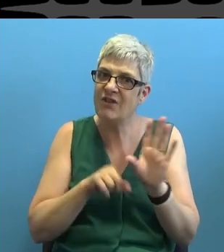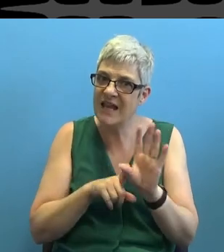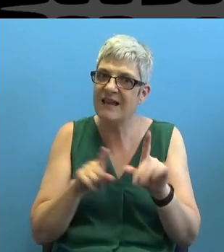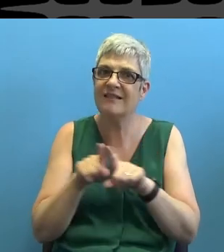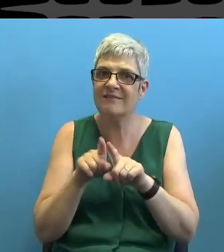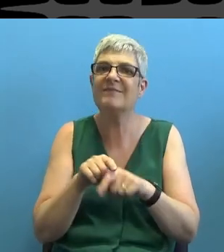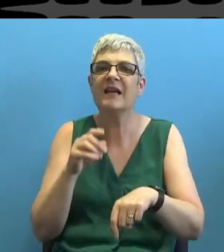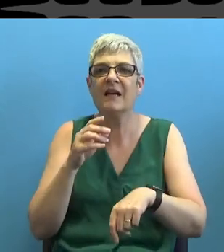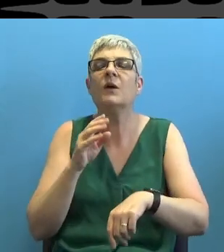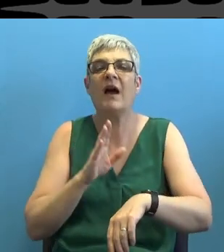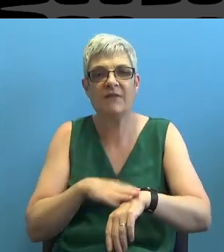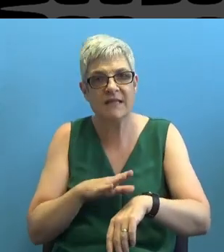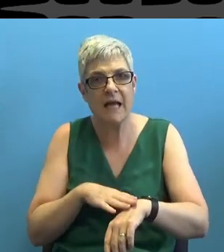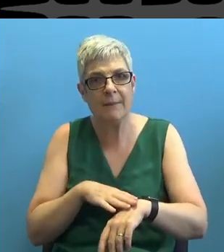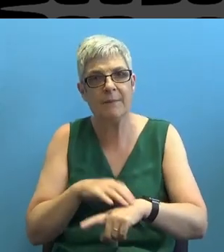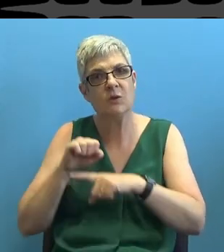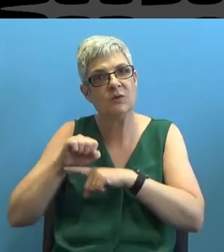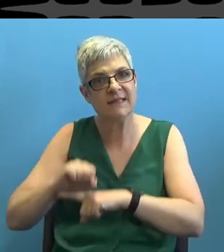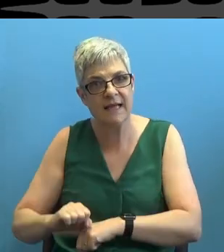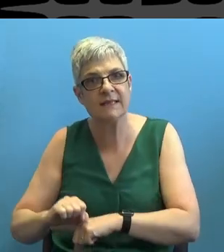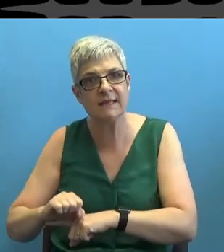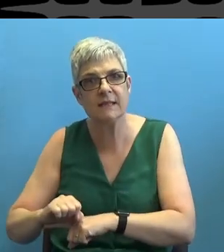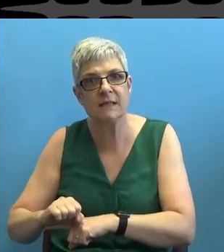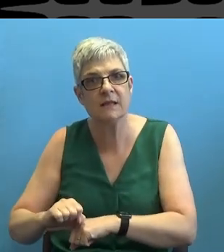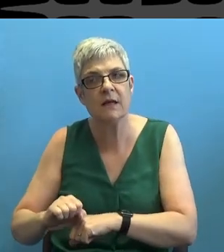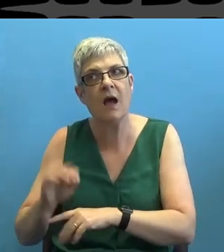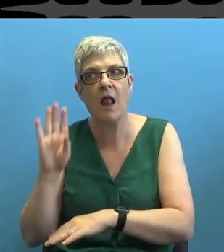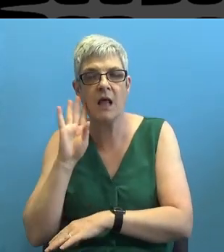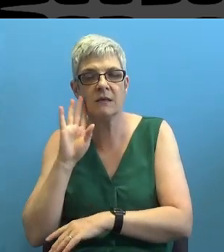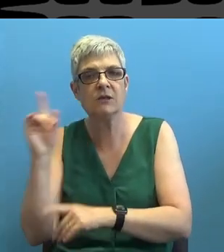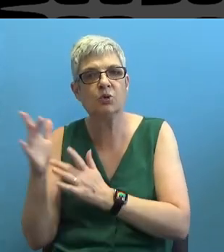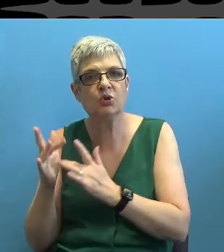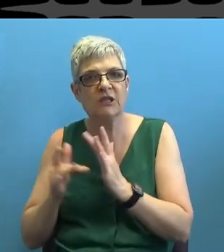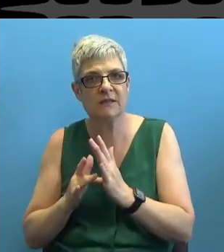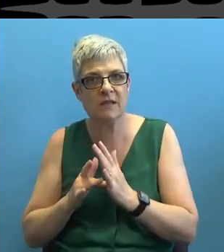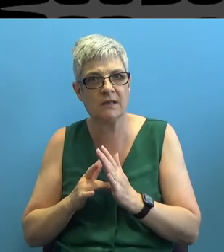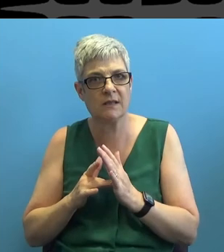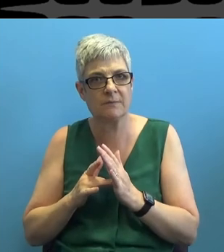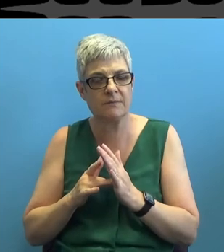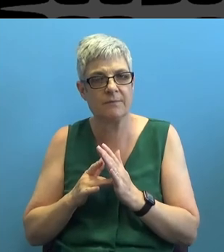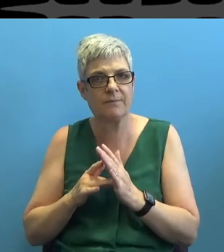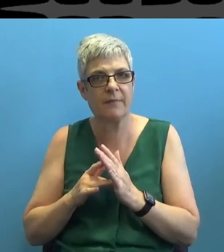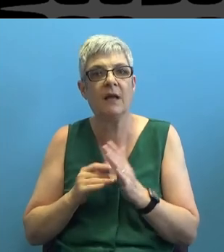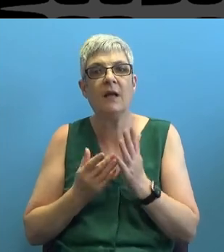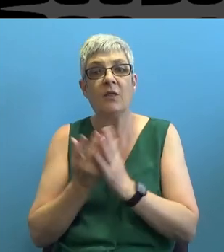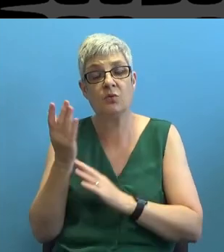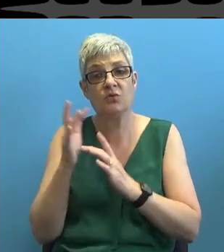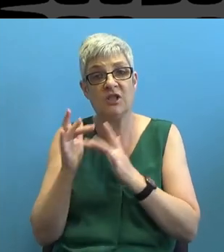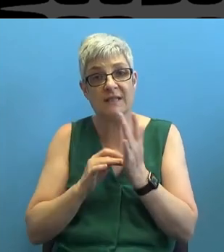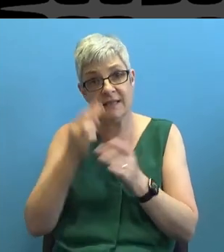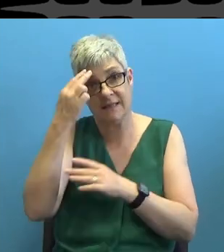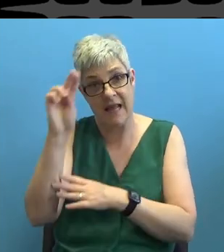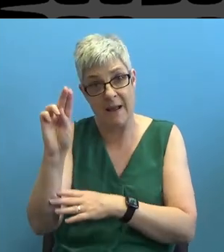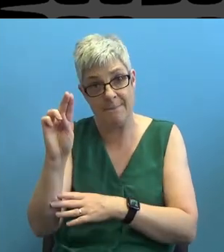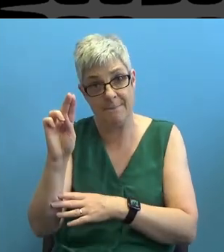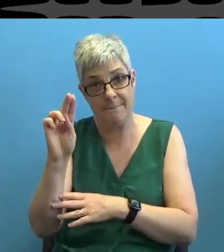take the time to sit at Jesus' feet and listen to him. In Jesus' name we